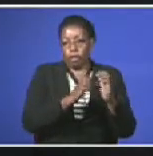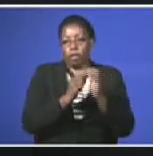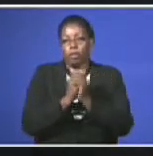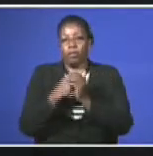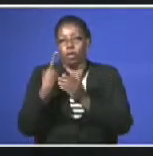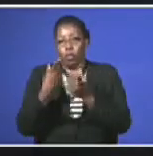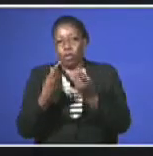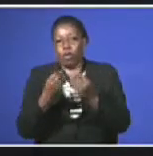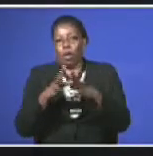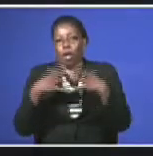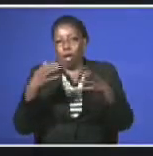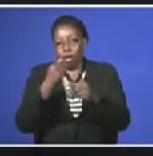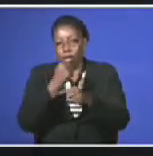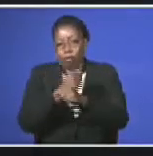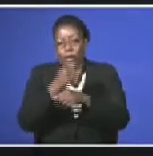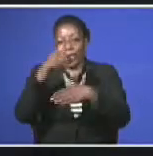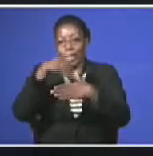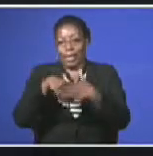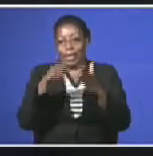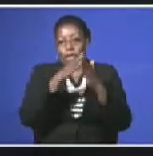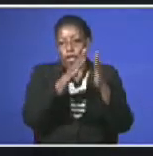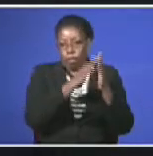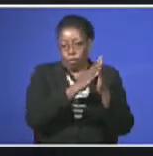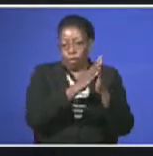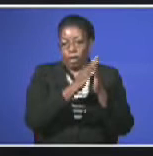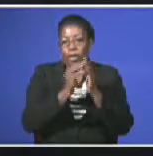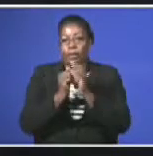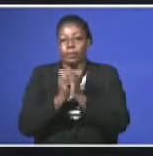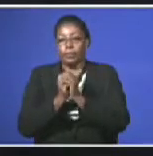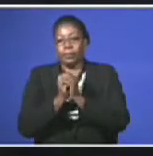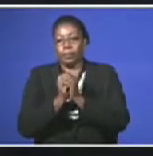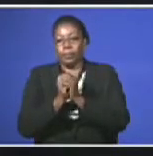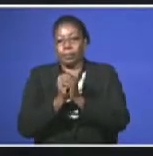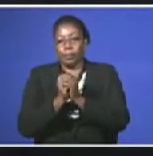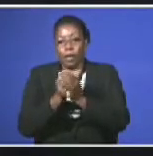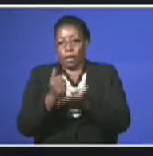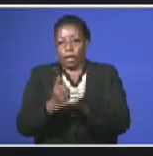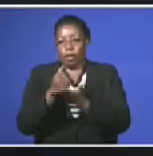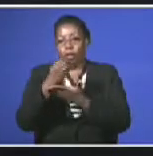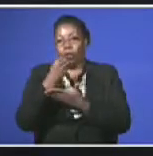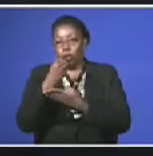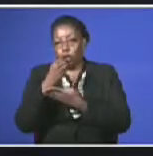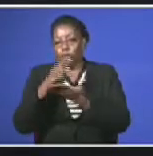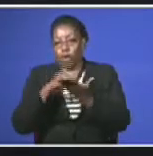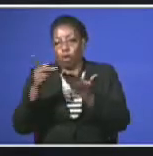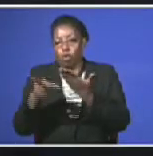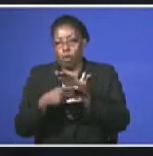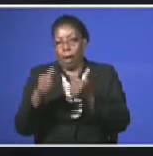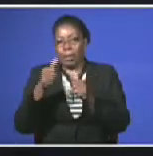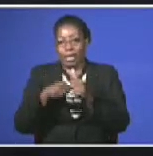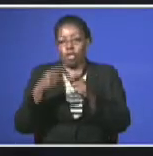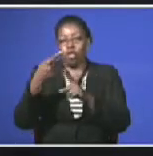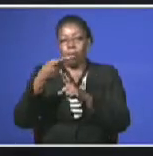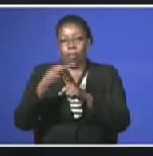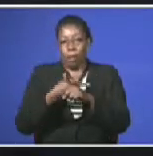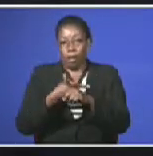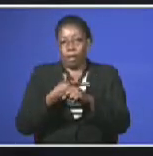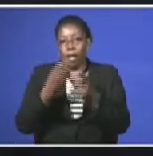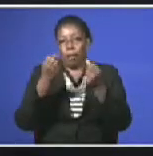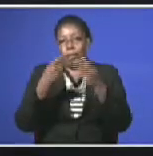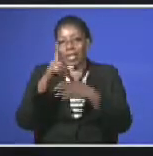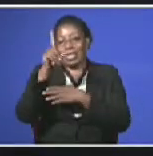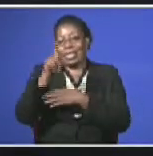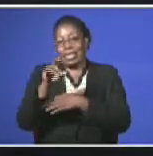do a lot of work in the community for St. Vincent de Paul, which is our grocery assistance program. Every month we have a lot of needy